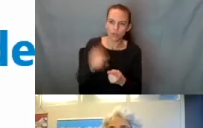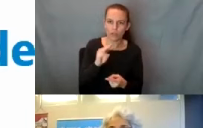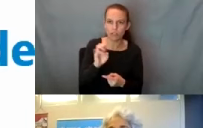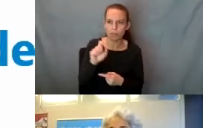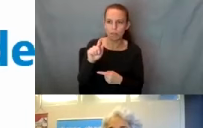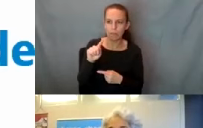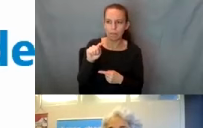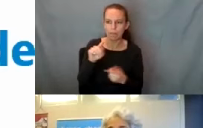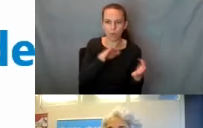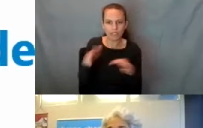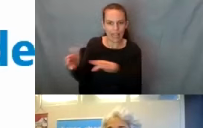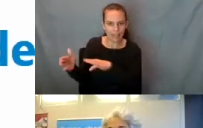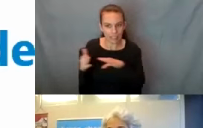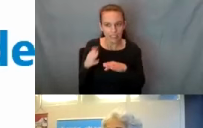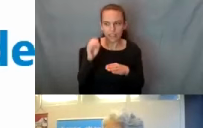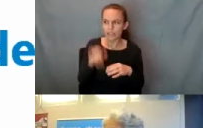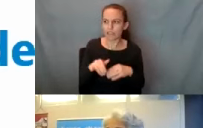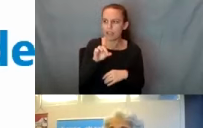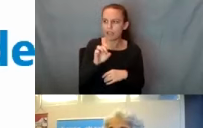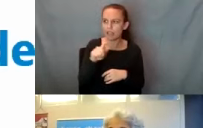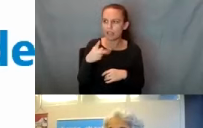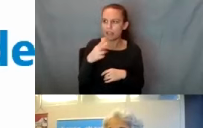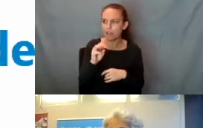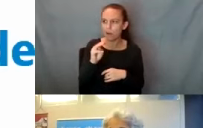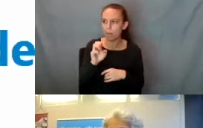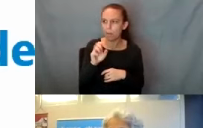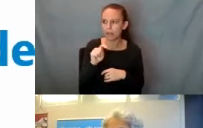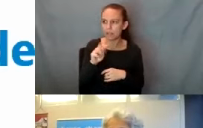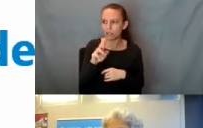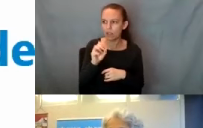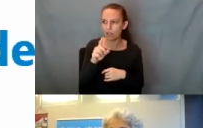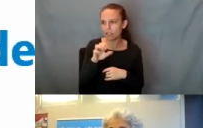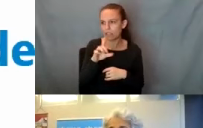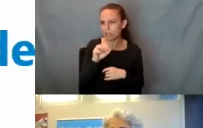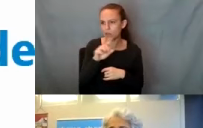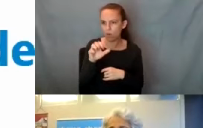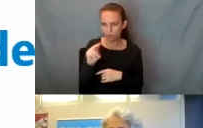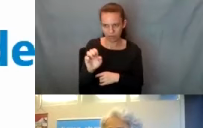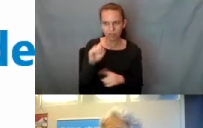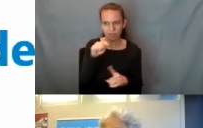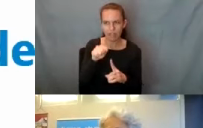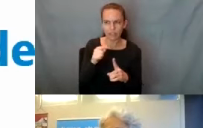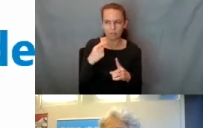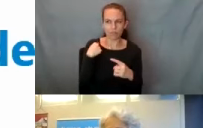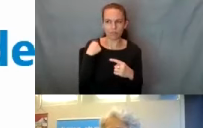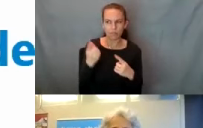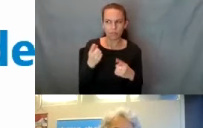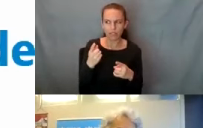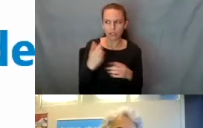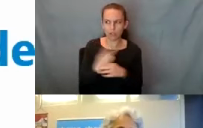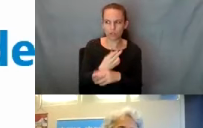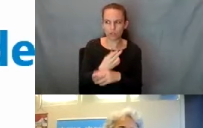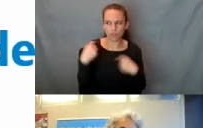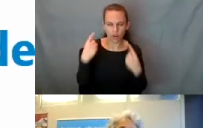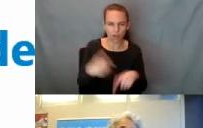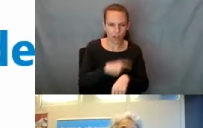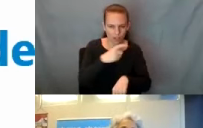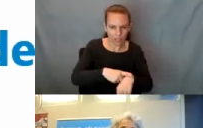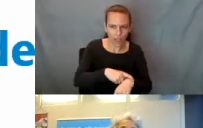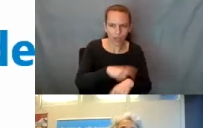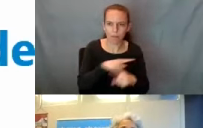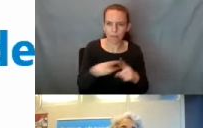been used for a long time. But ensuring that all countries have access to that, as well as the newer therapies. There are lots of clinical trials